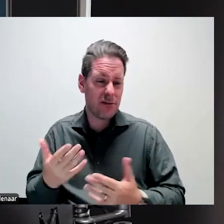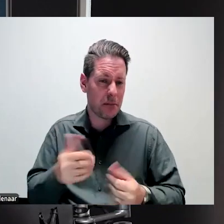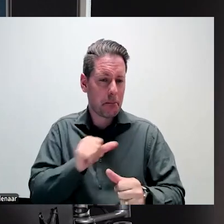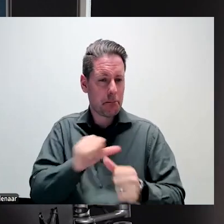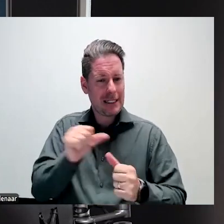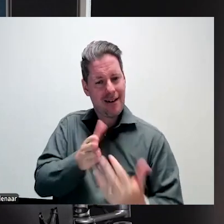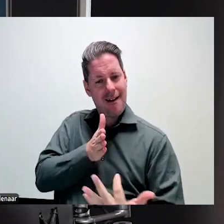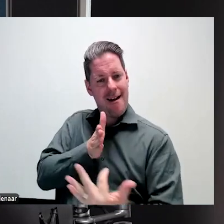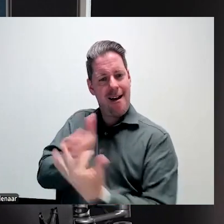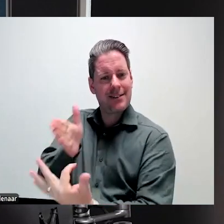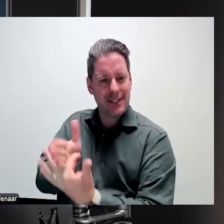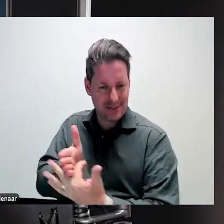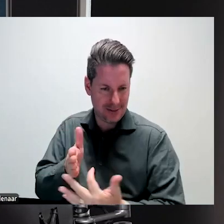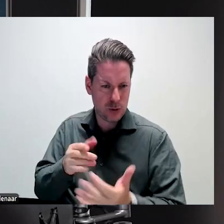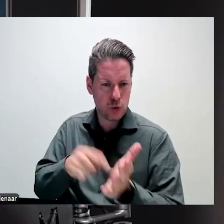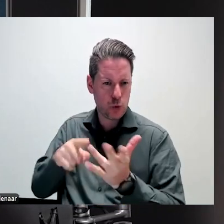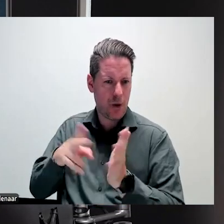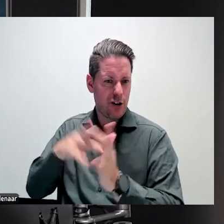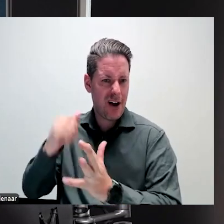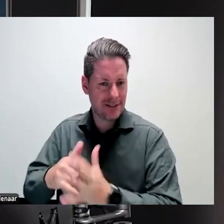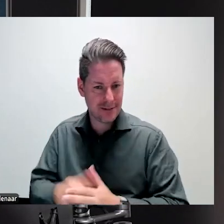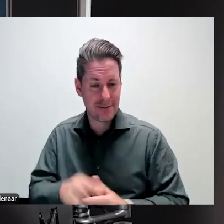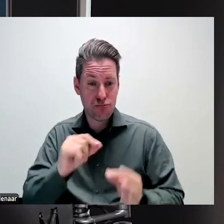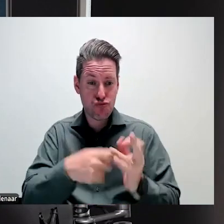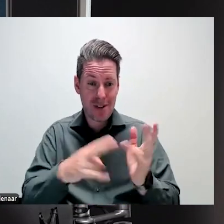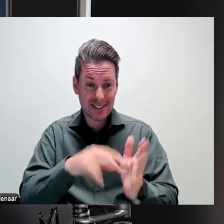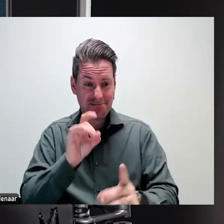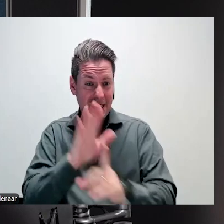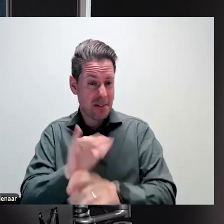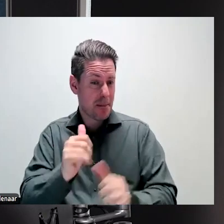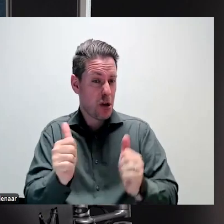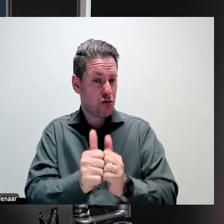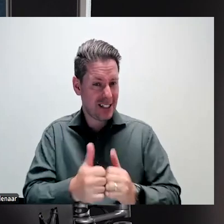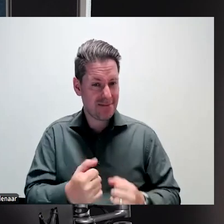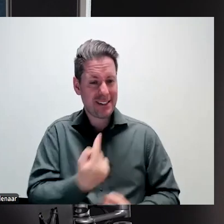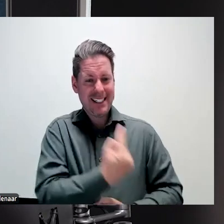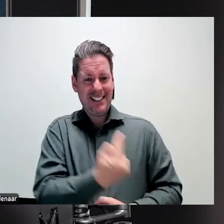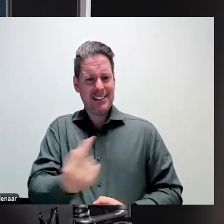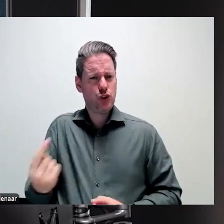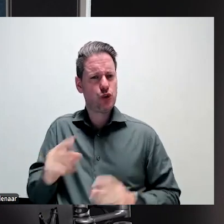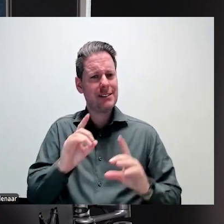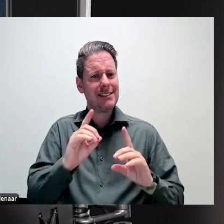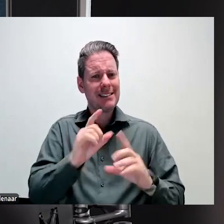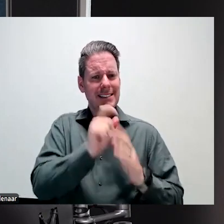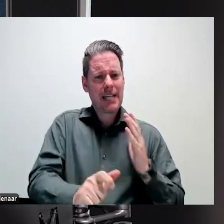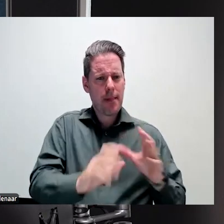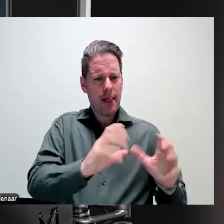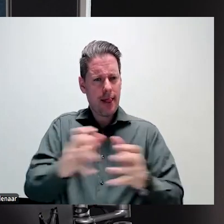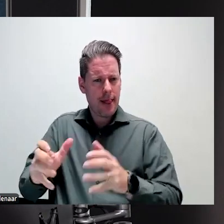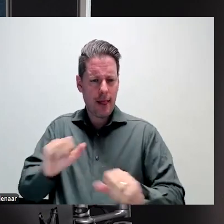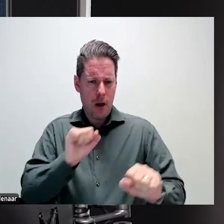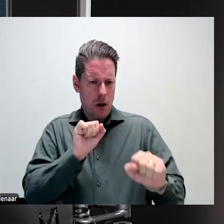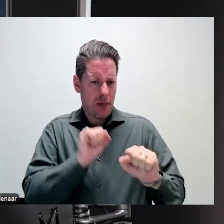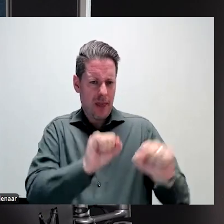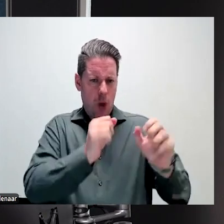scheme. Brendan may agree with me. Each disability has their own way of doing things. And so for the